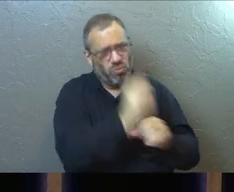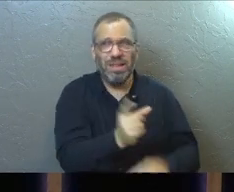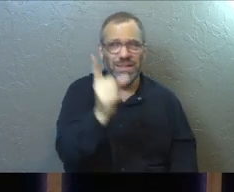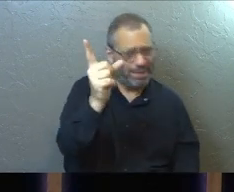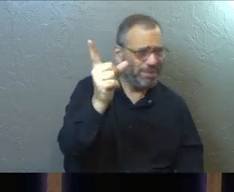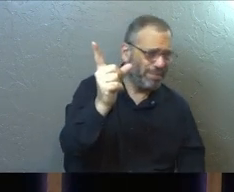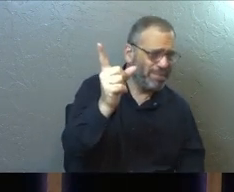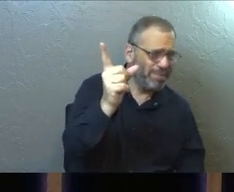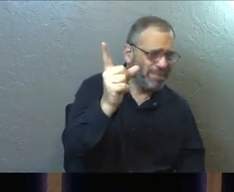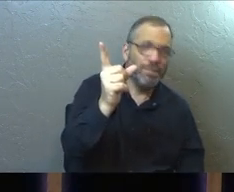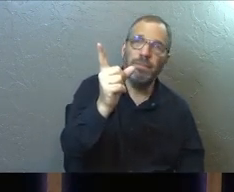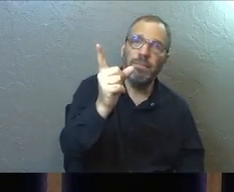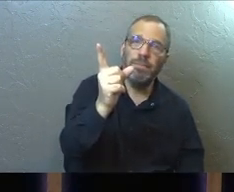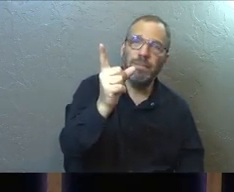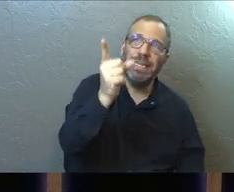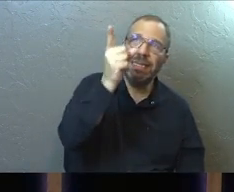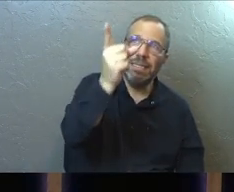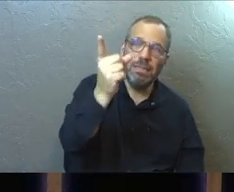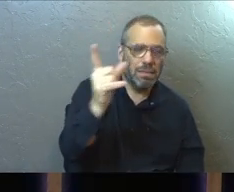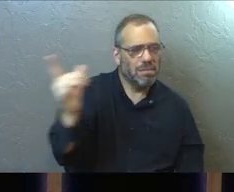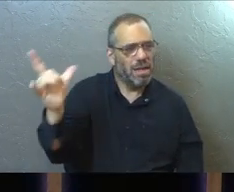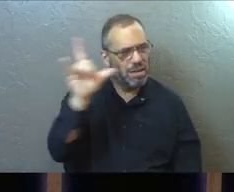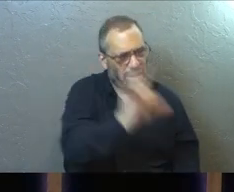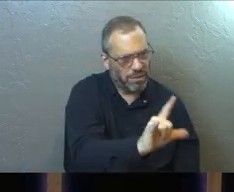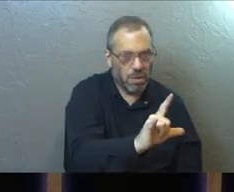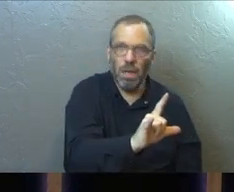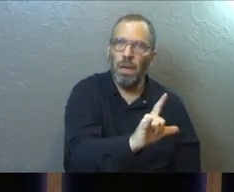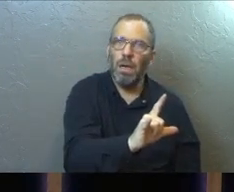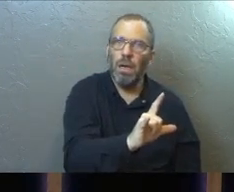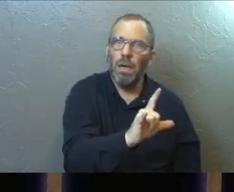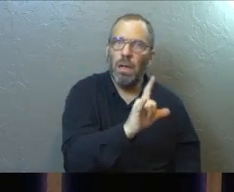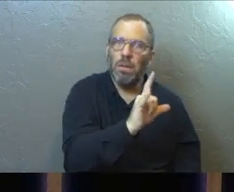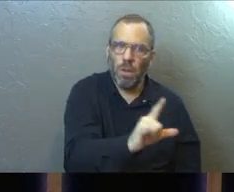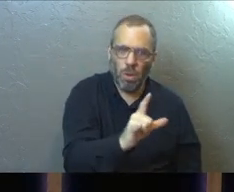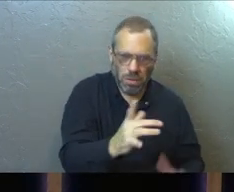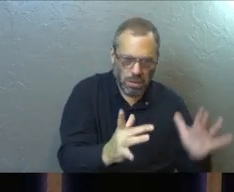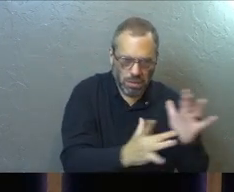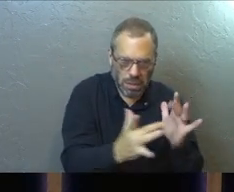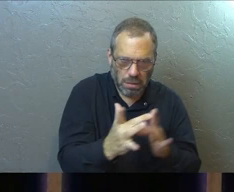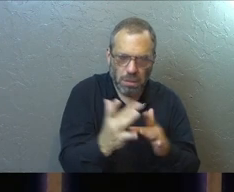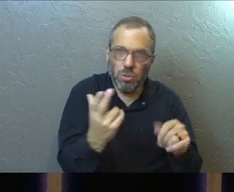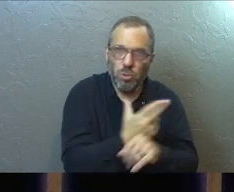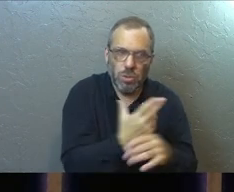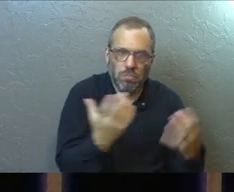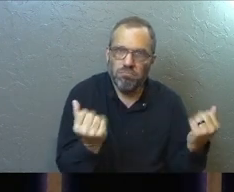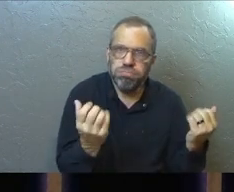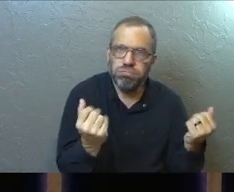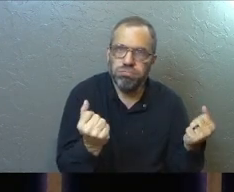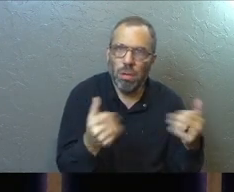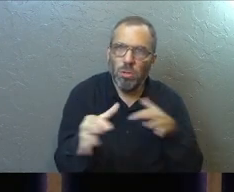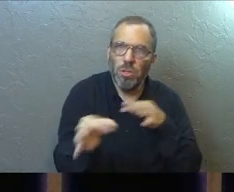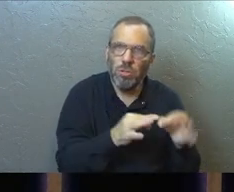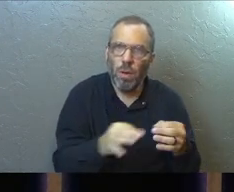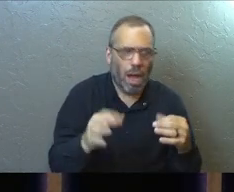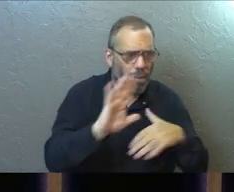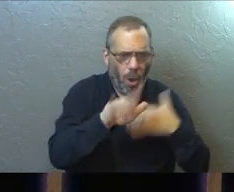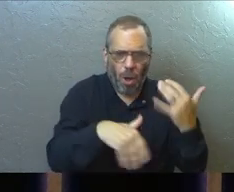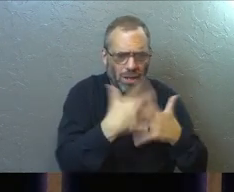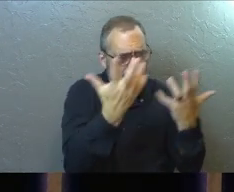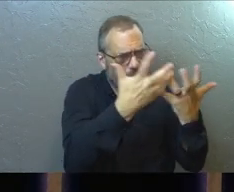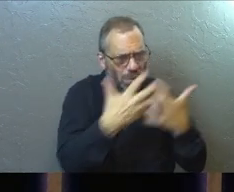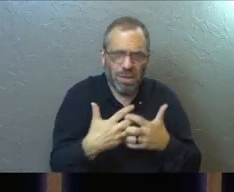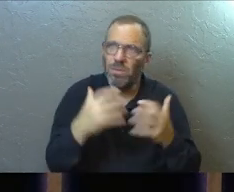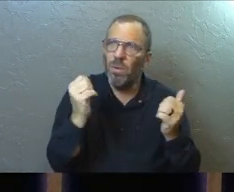him. Because he loves you. I mean, these are the terms Jesus uses to describe how the whole thing